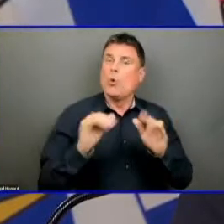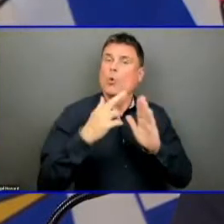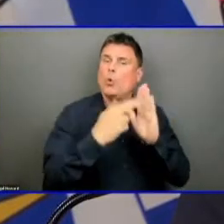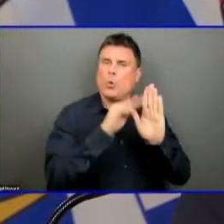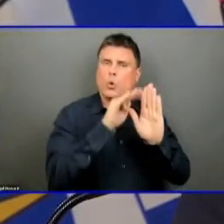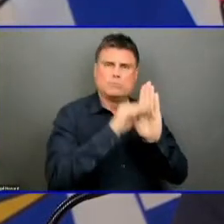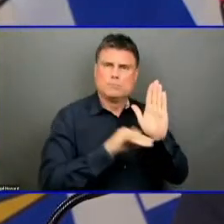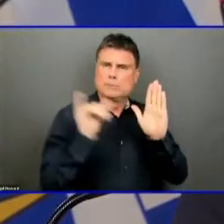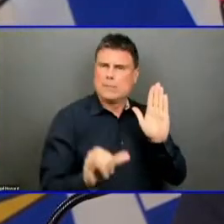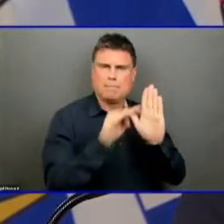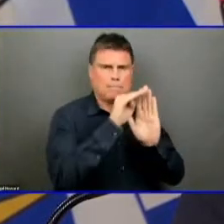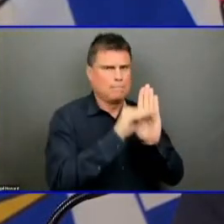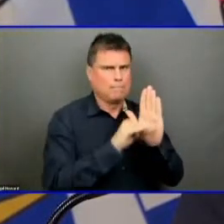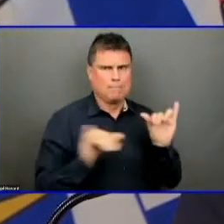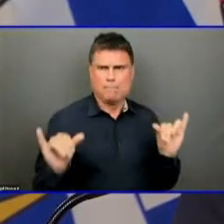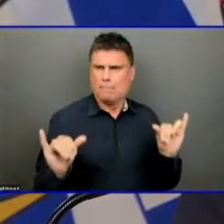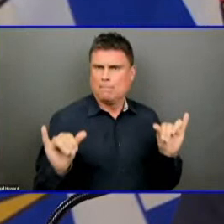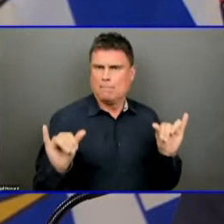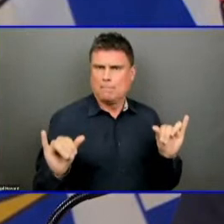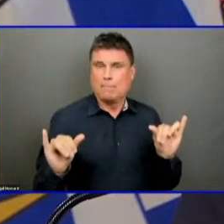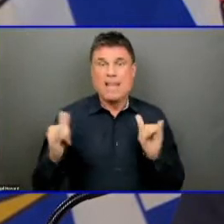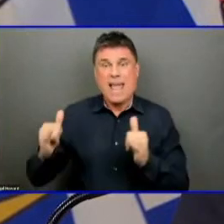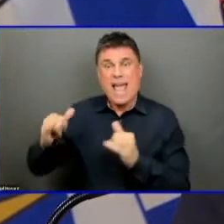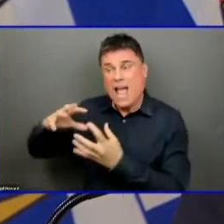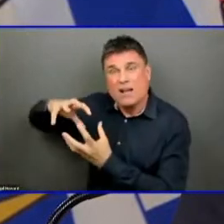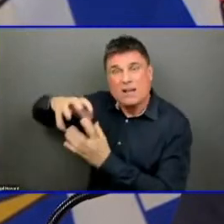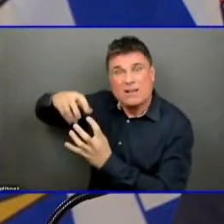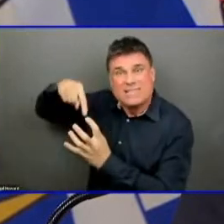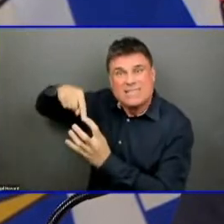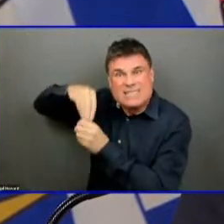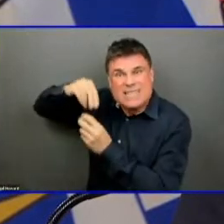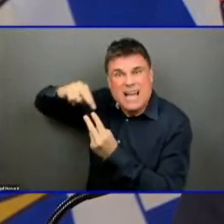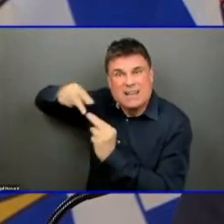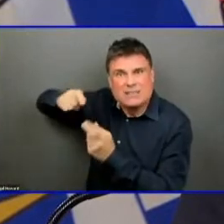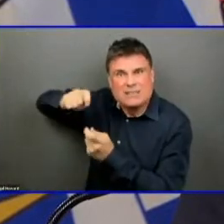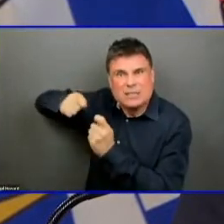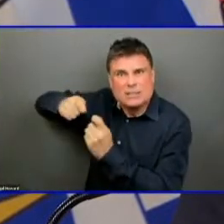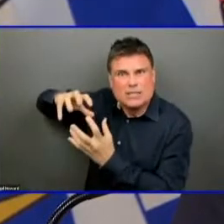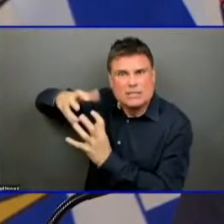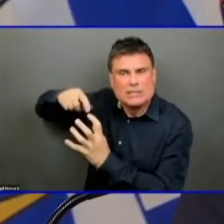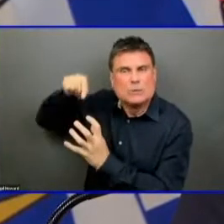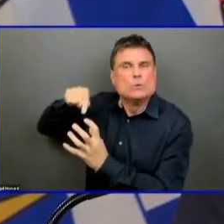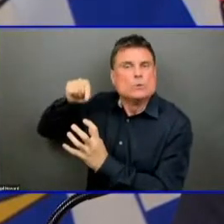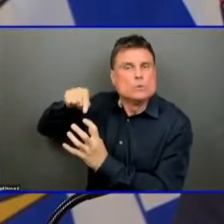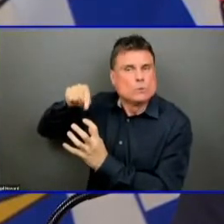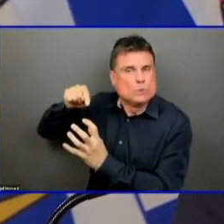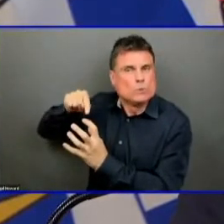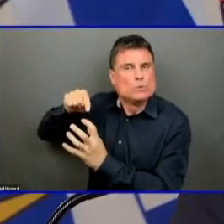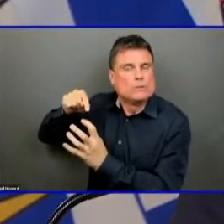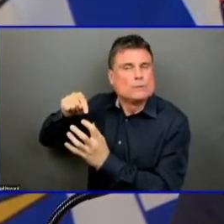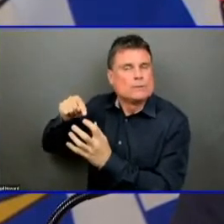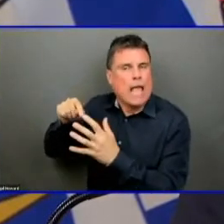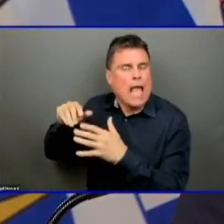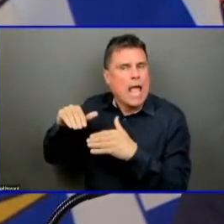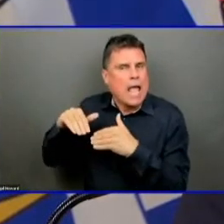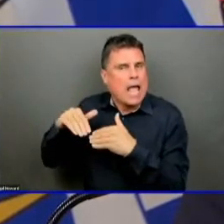factor in those variants in terms of overall spread of the virus? Yeah, so the thing we